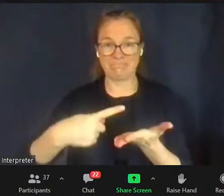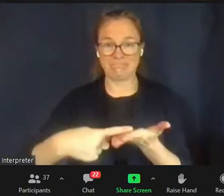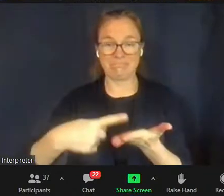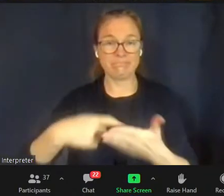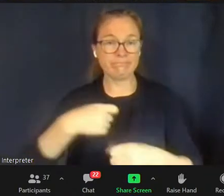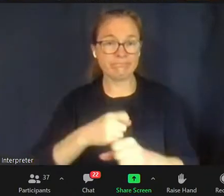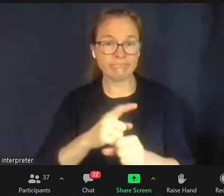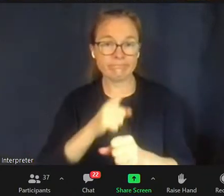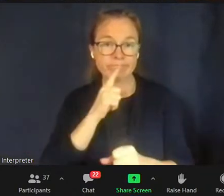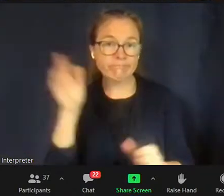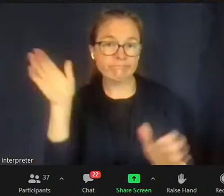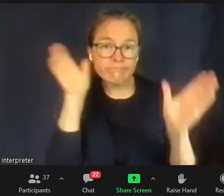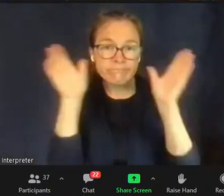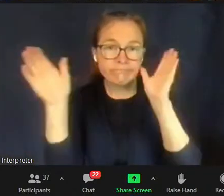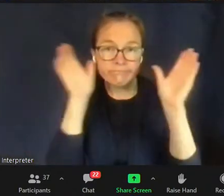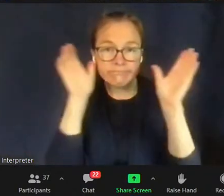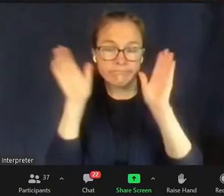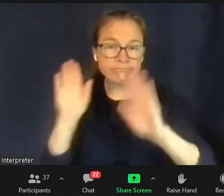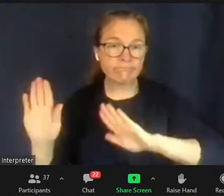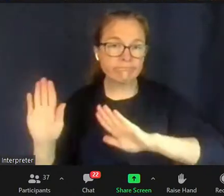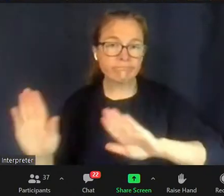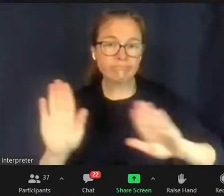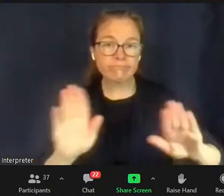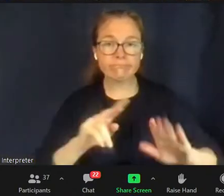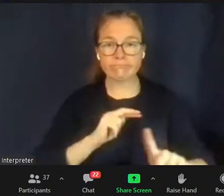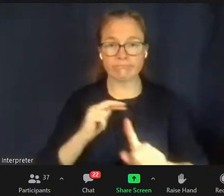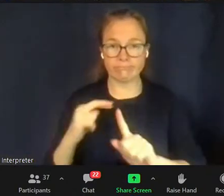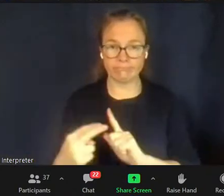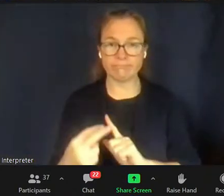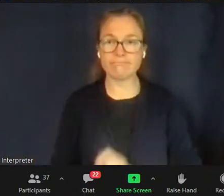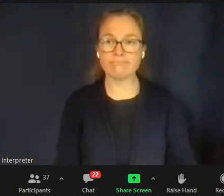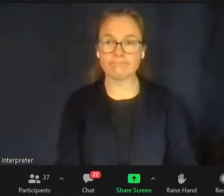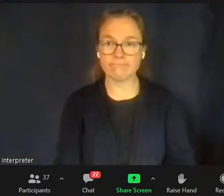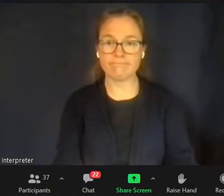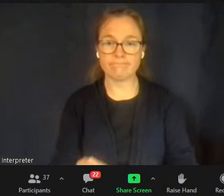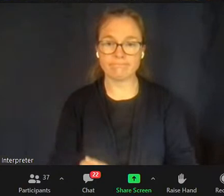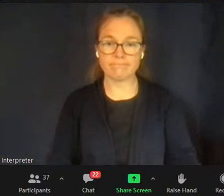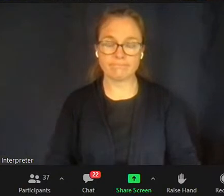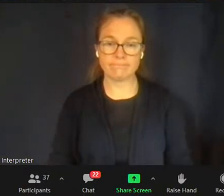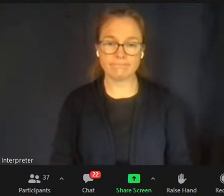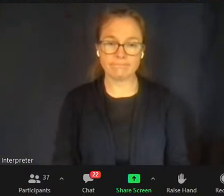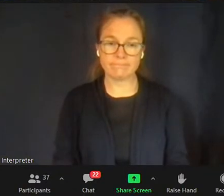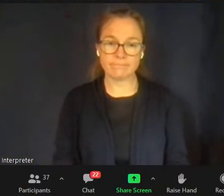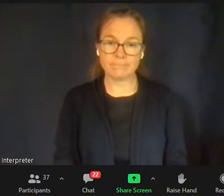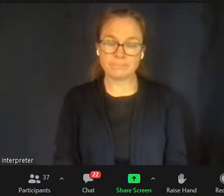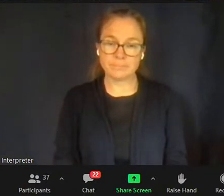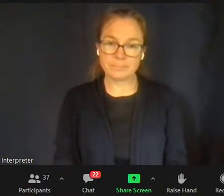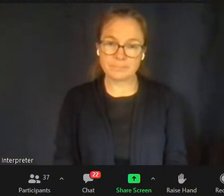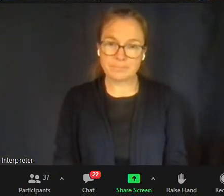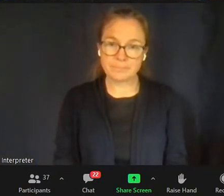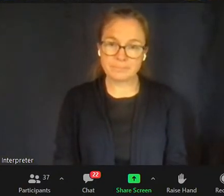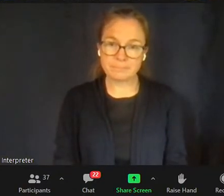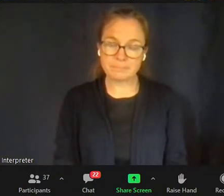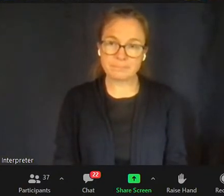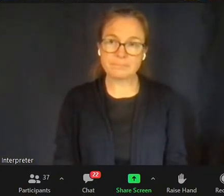more from the community. But as you also saw in